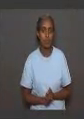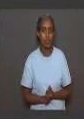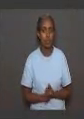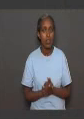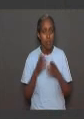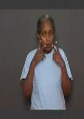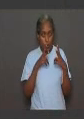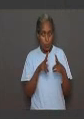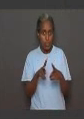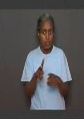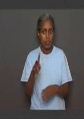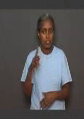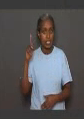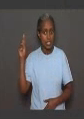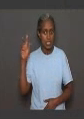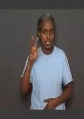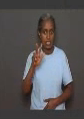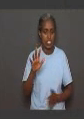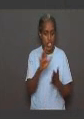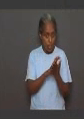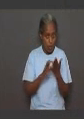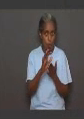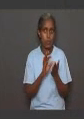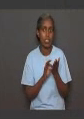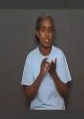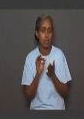Observe these three complex numbers.